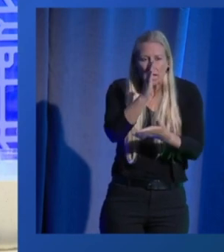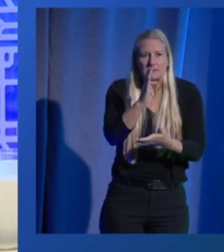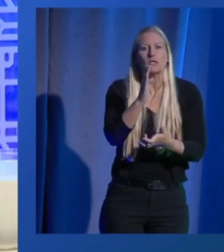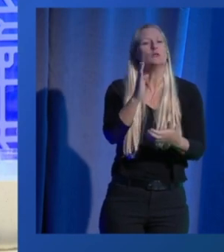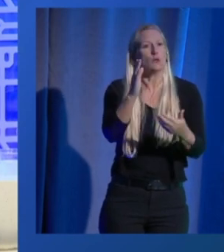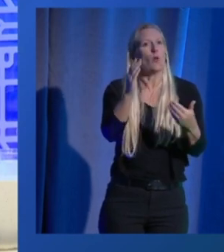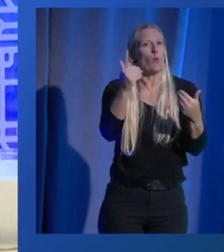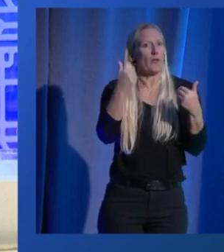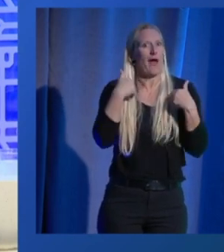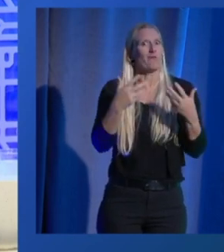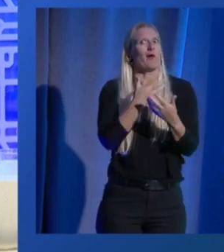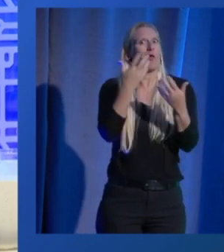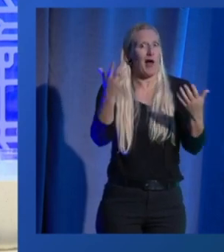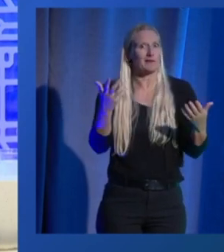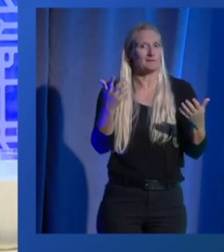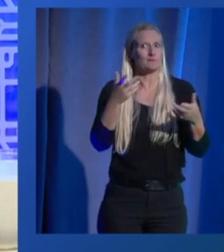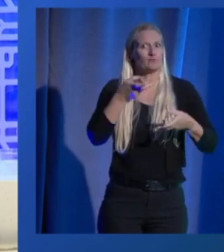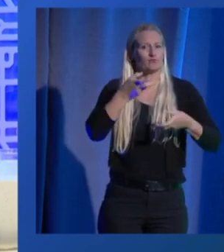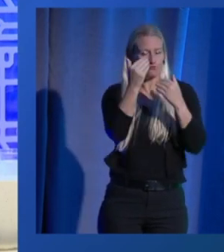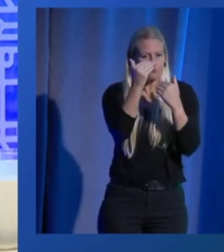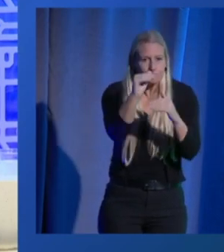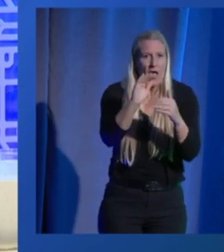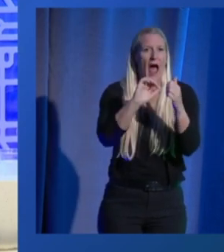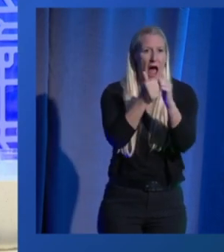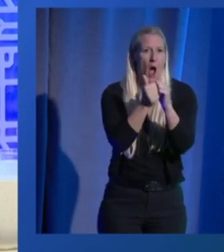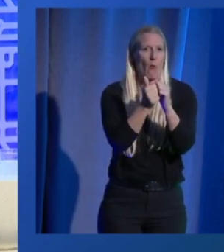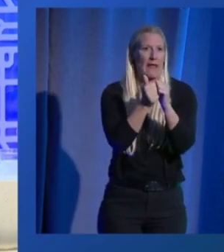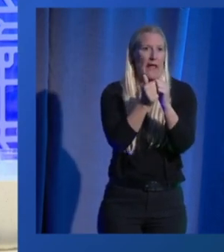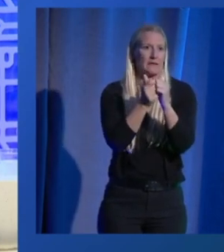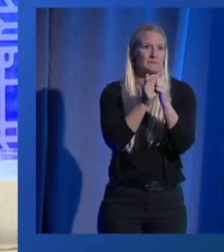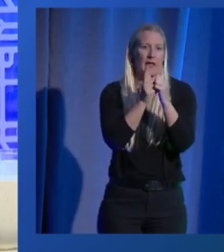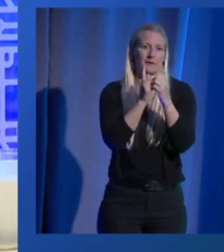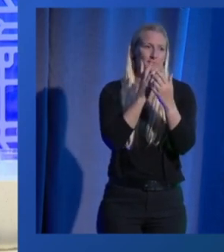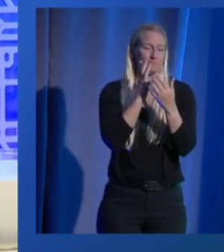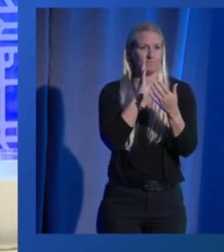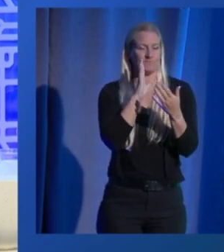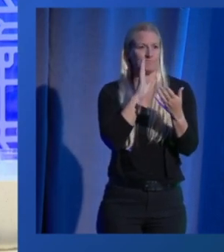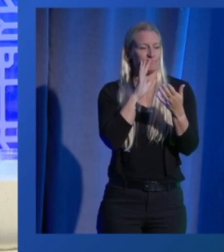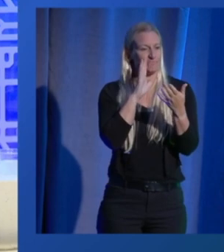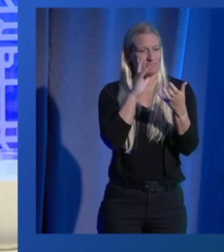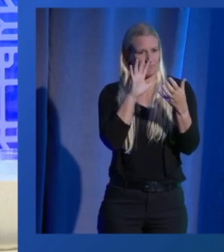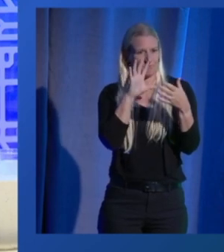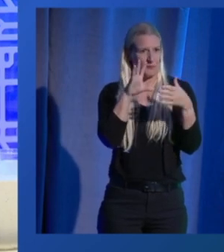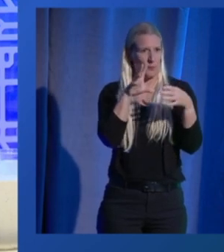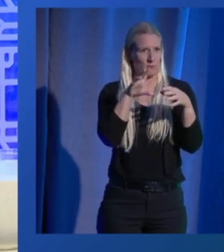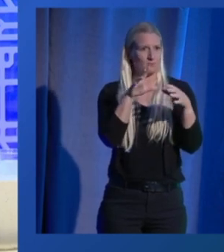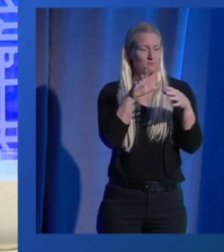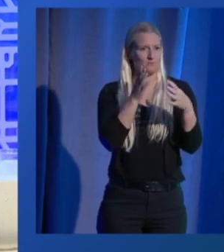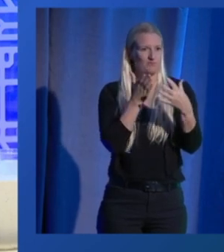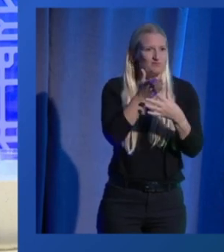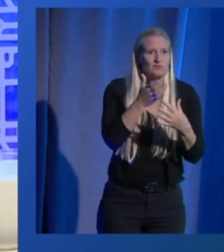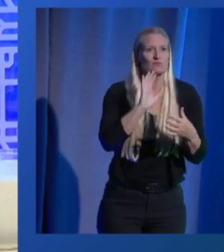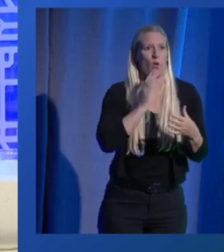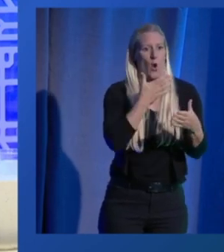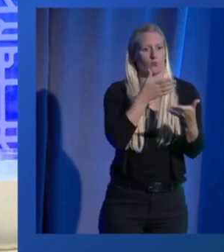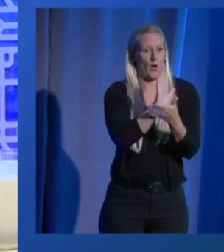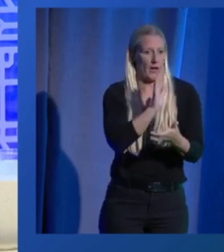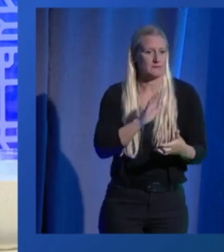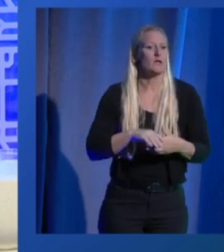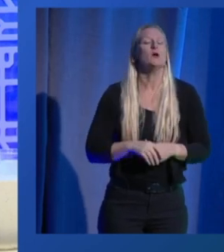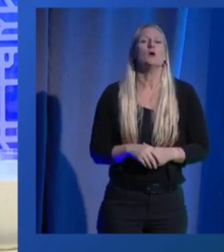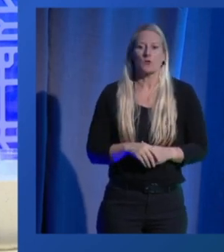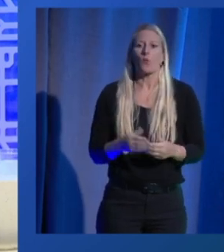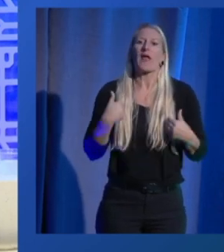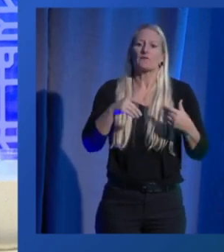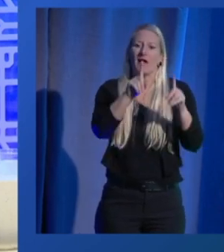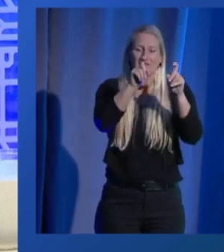our rights uh and most of what is in the large language models are from English democracies but we still have to have test and